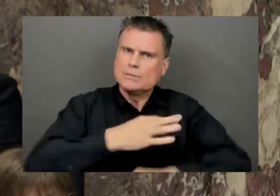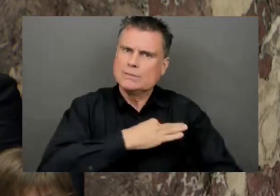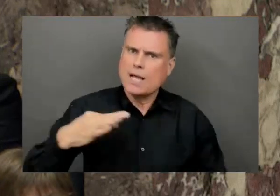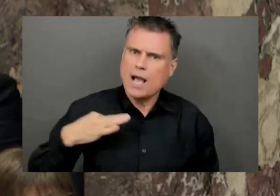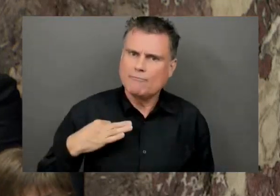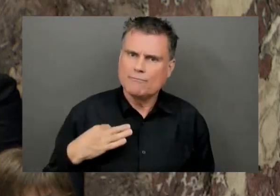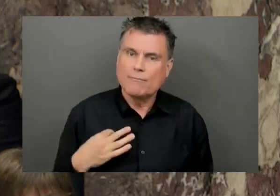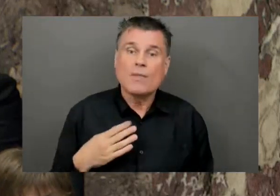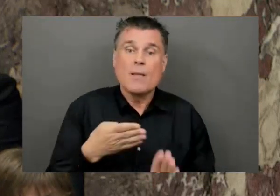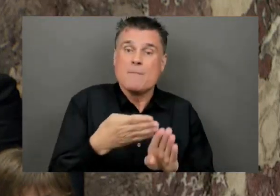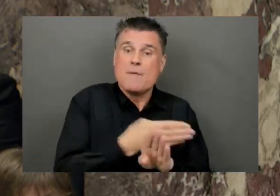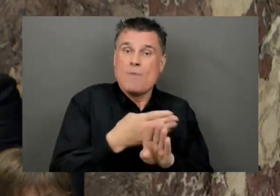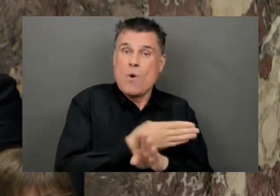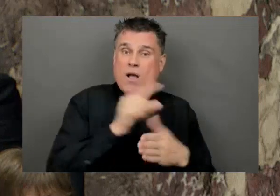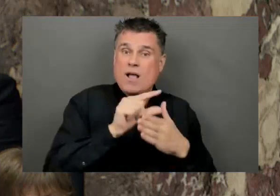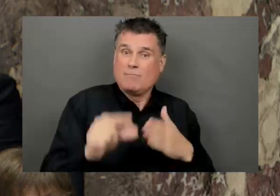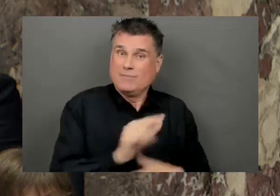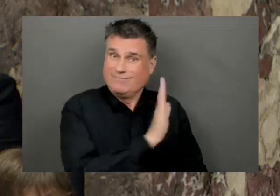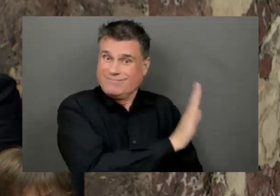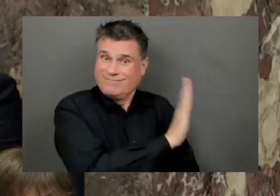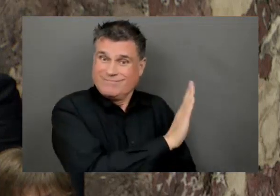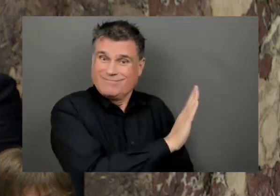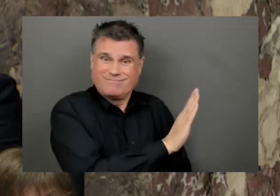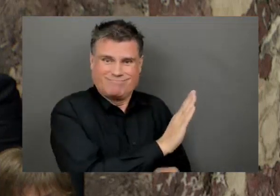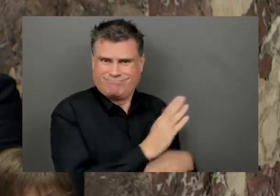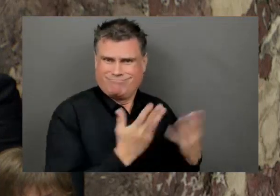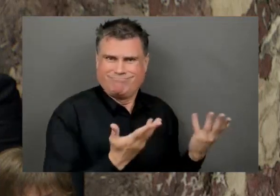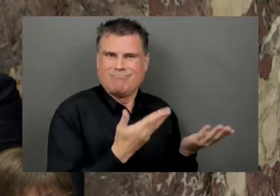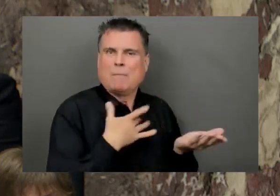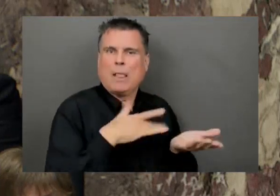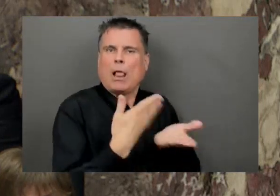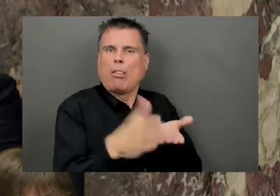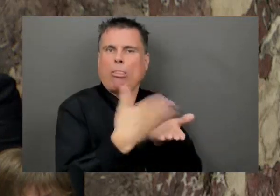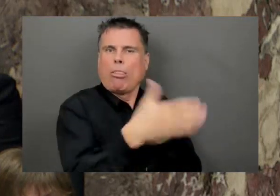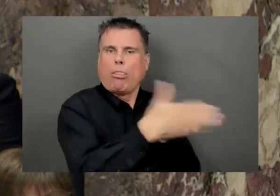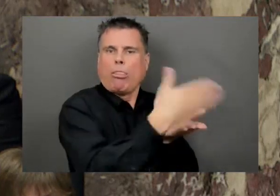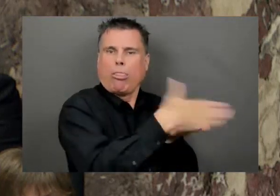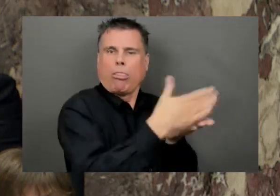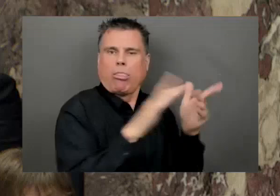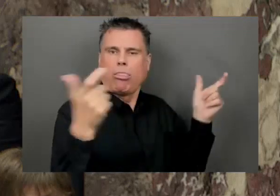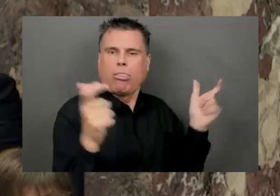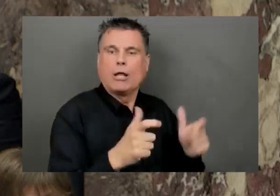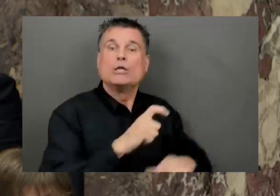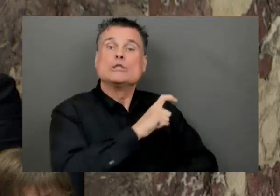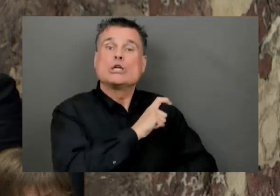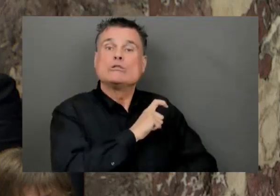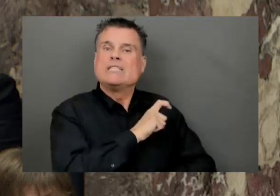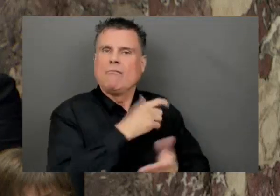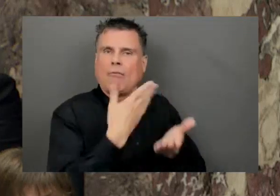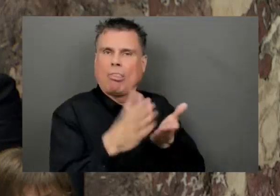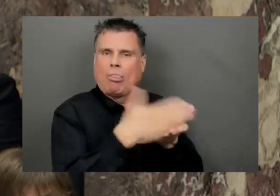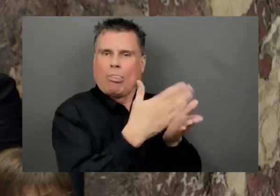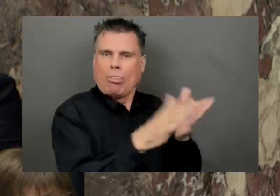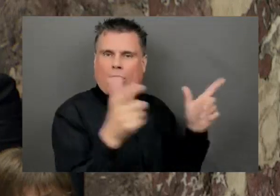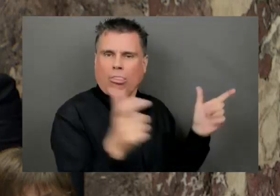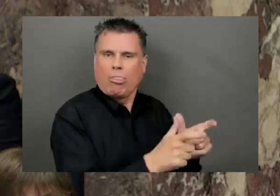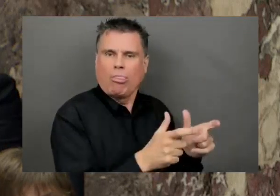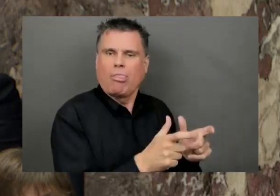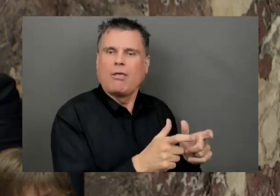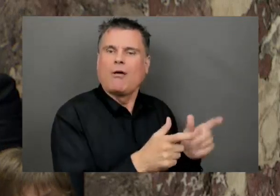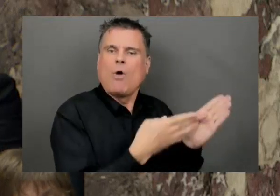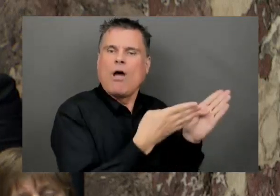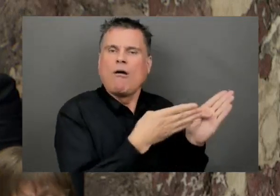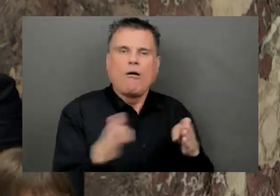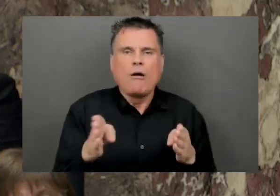working, supporting, protecting, and every day doing the work required to make our healthcare system better by working with nurses, and will